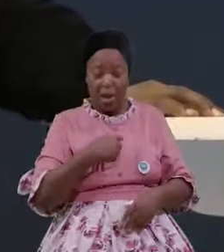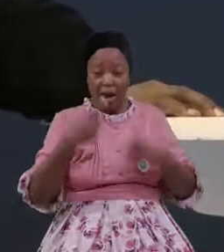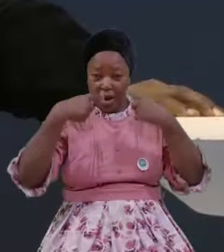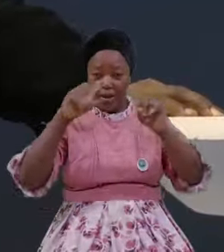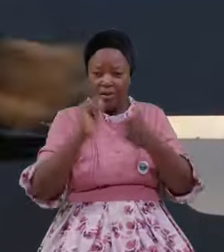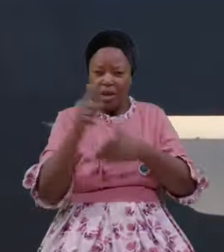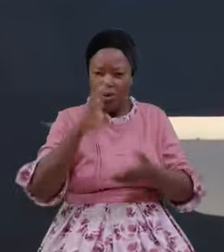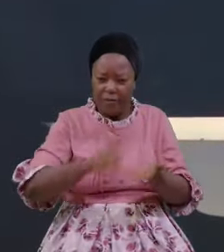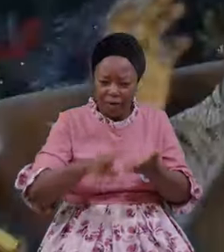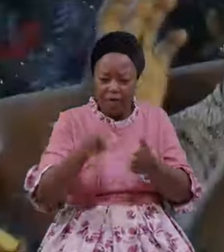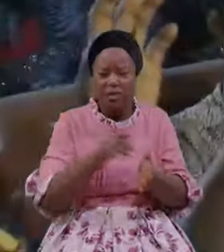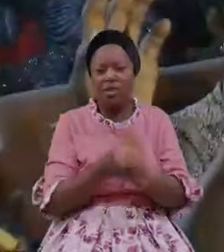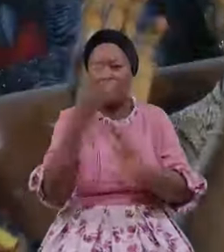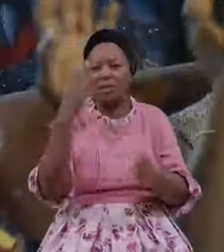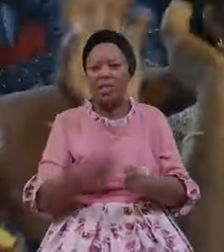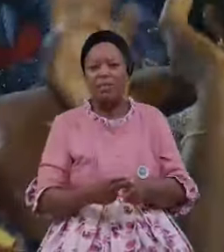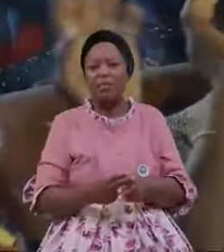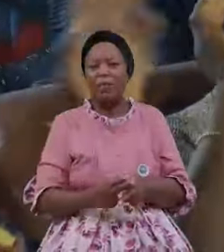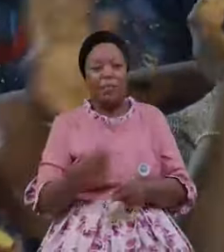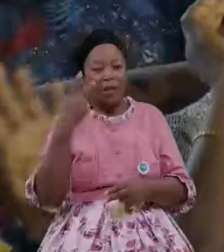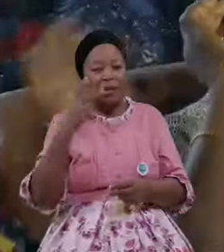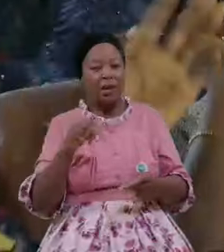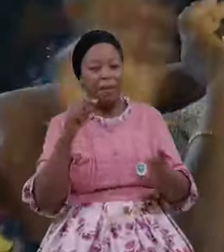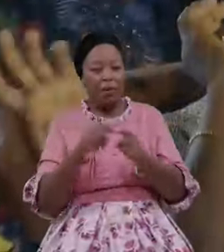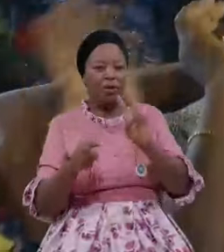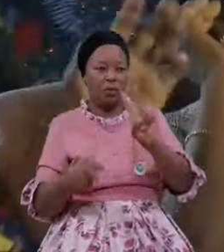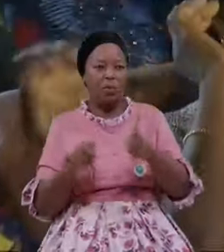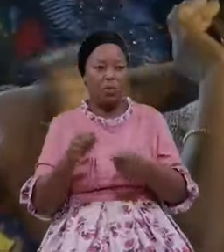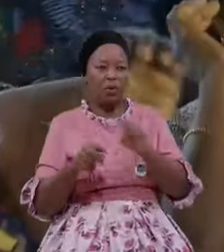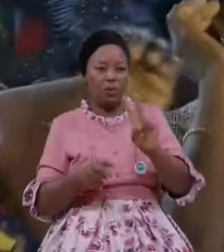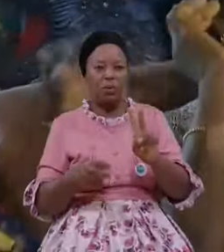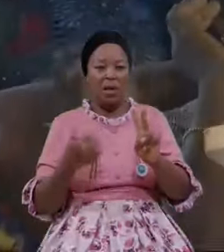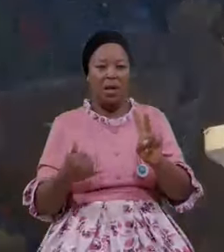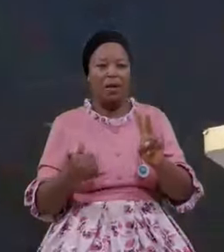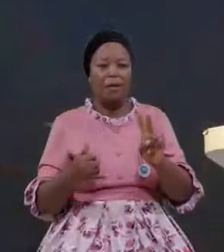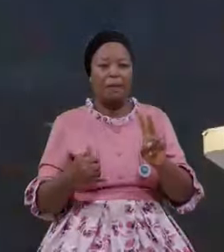forgiven. Look at point number two here.